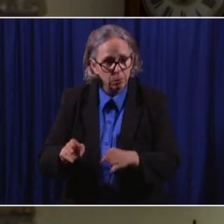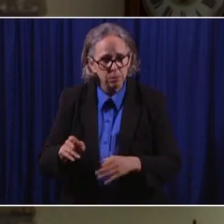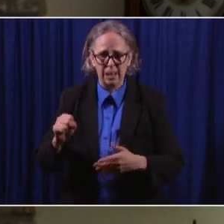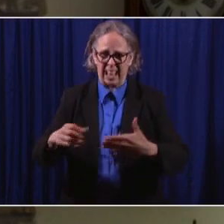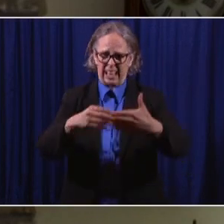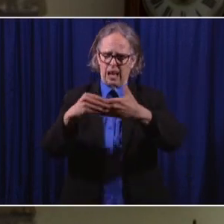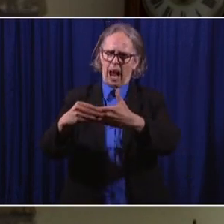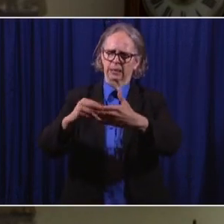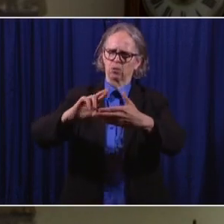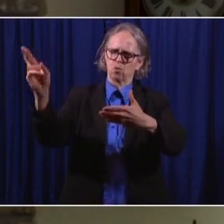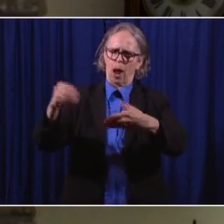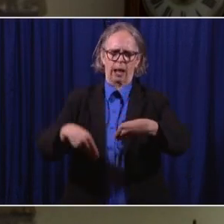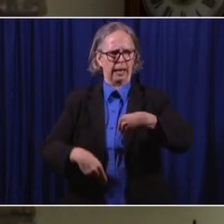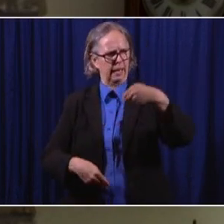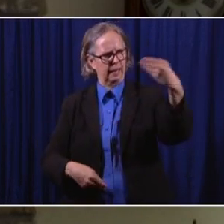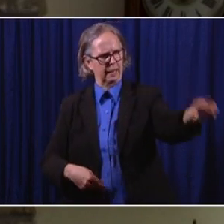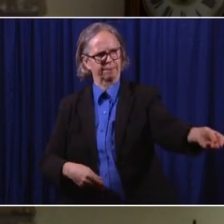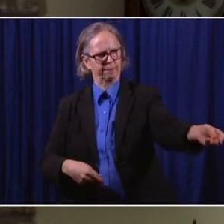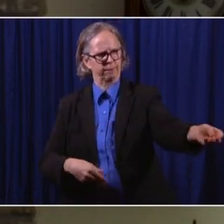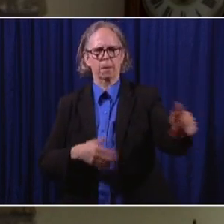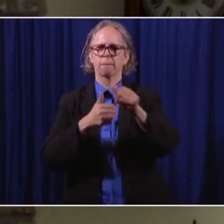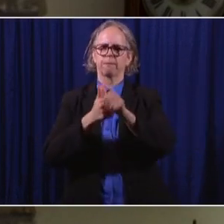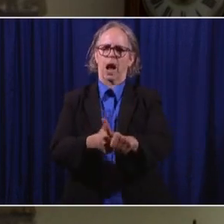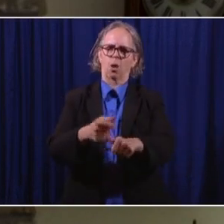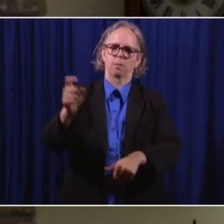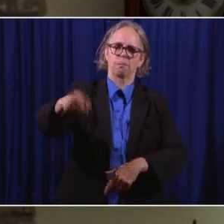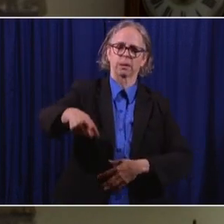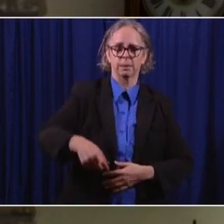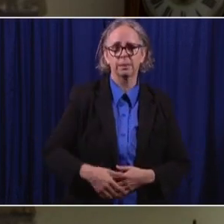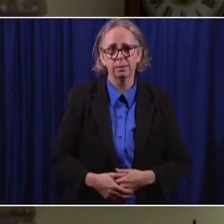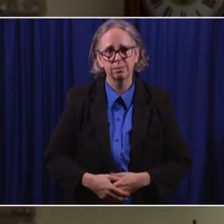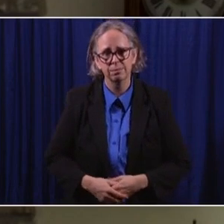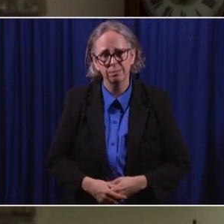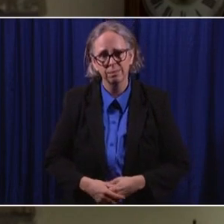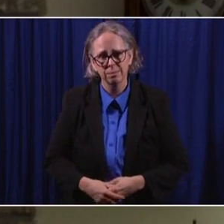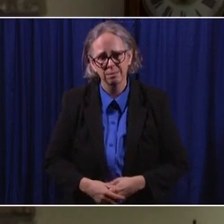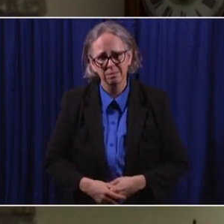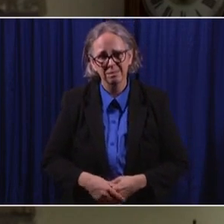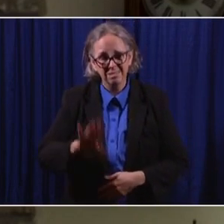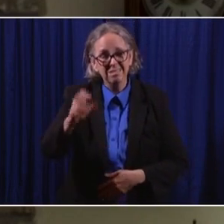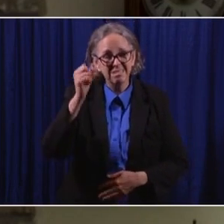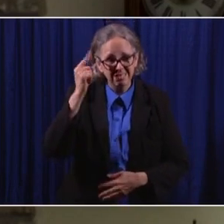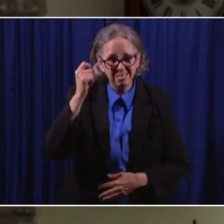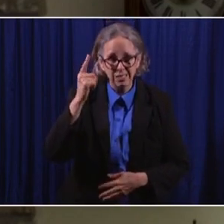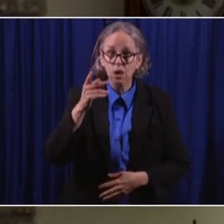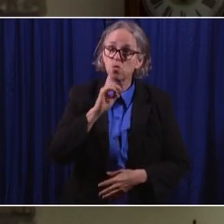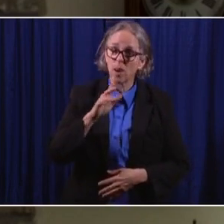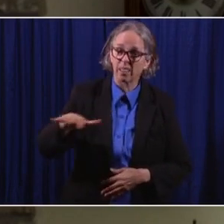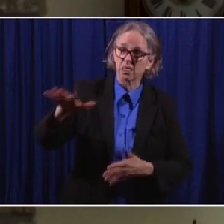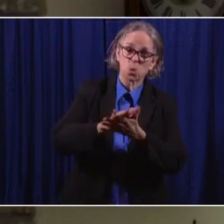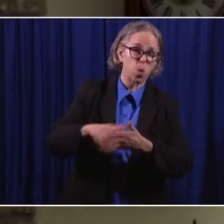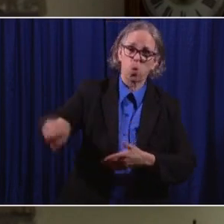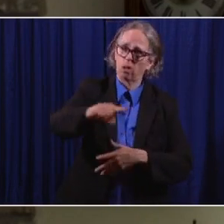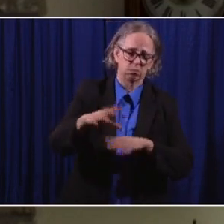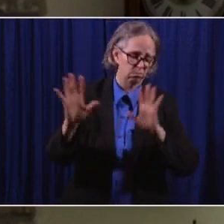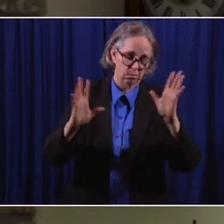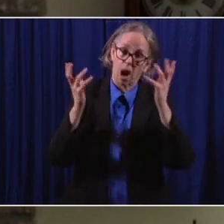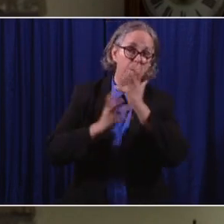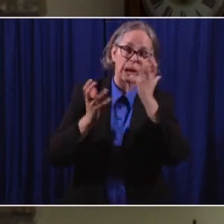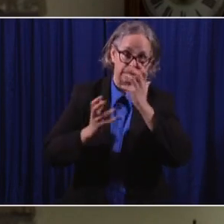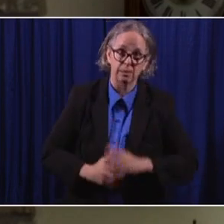this. And let me just say, they're doing a bang-up job. They're doing a very, very, very good job